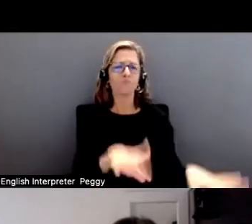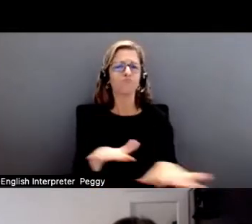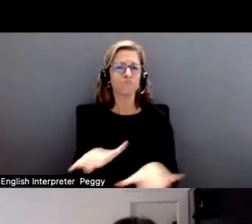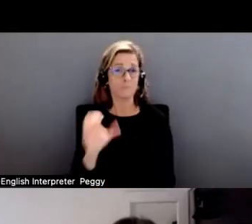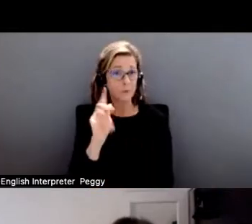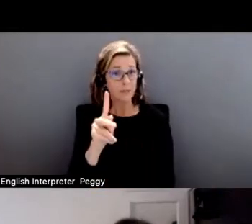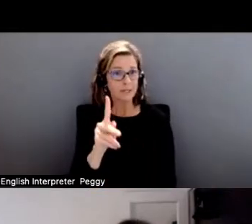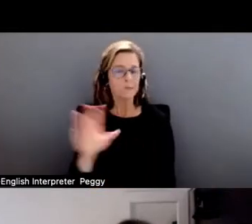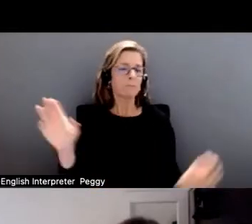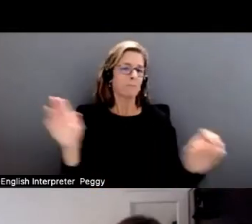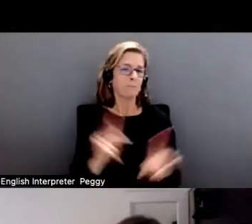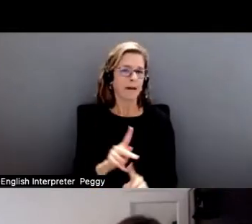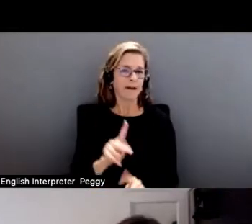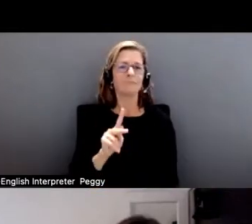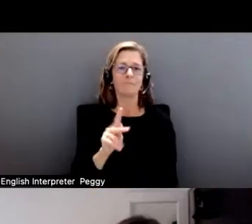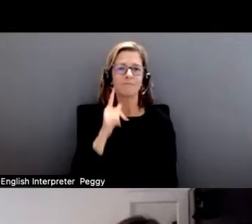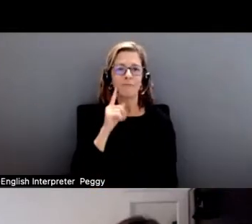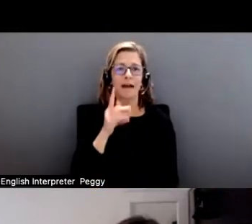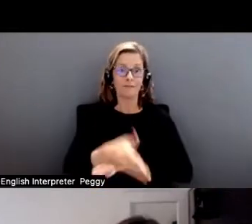Okay.